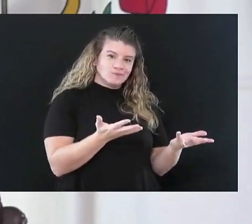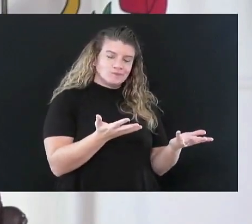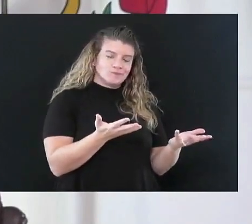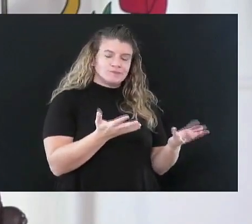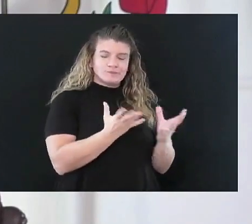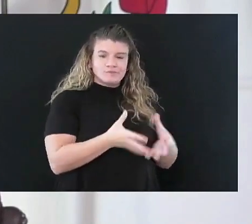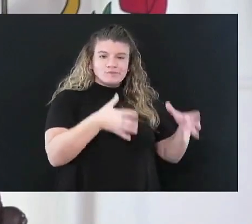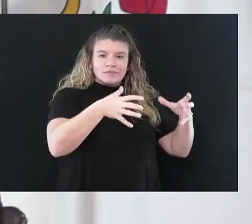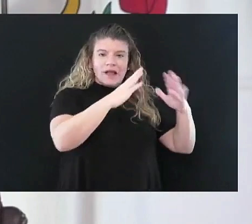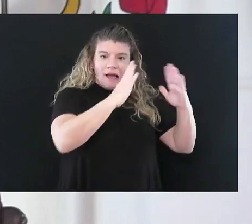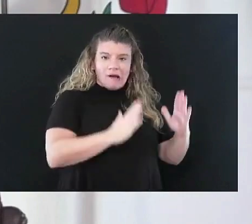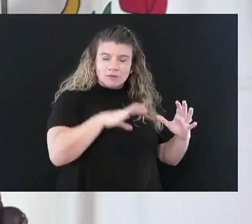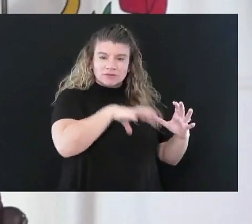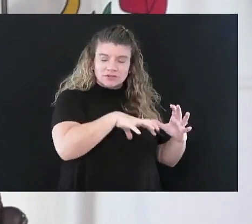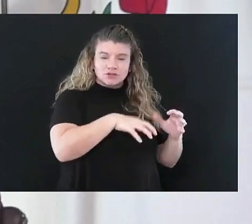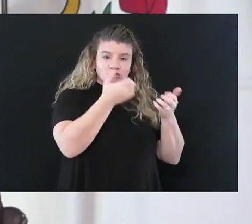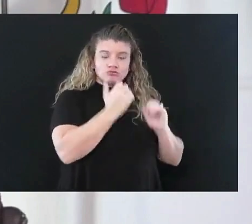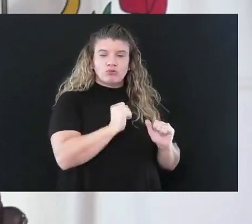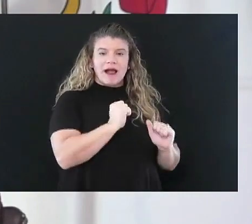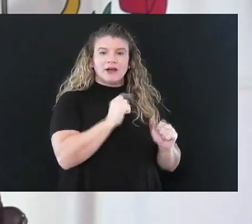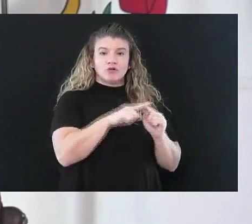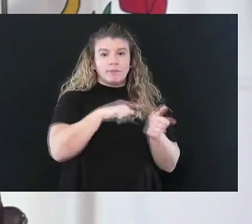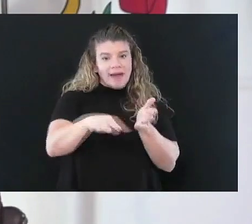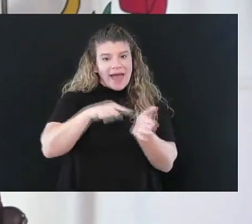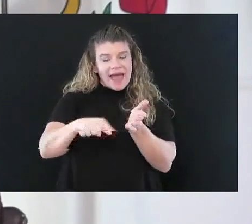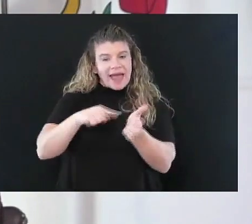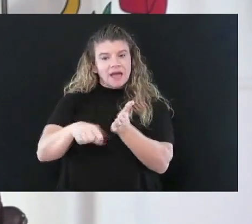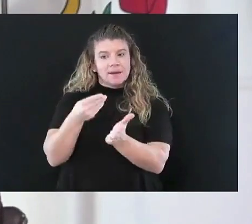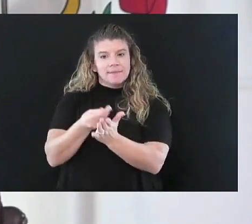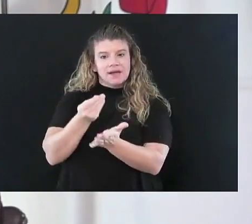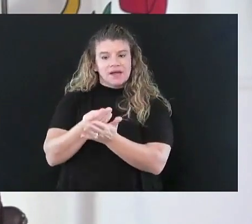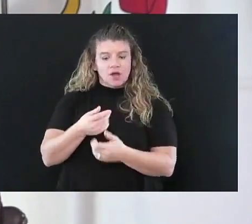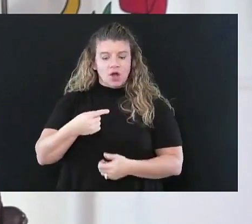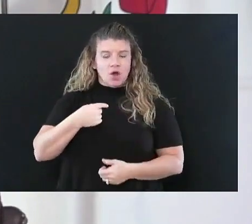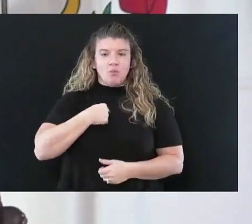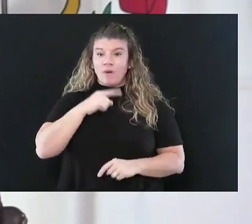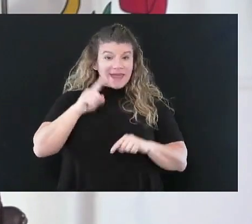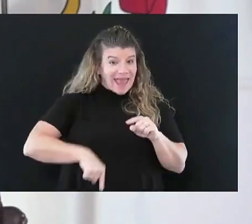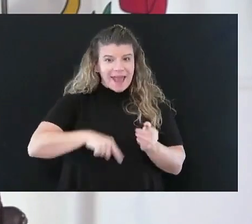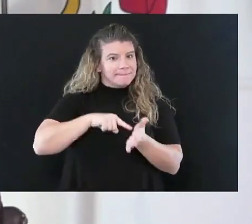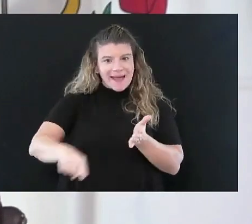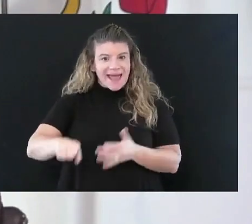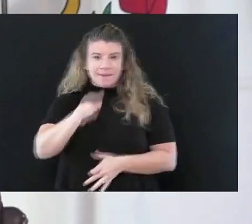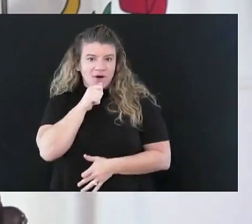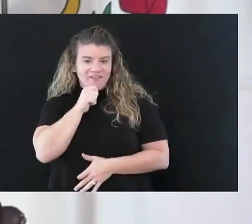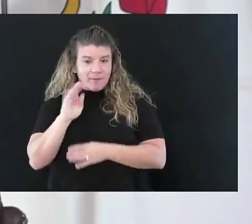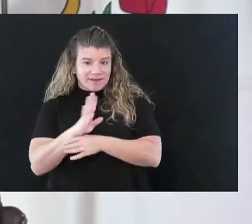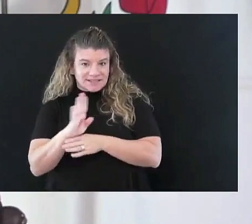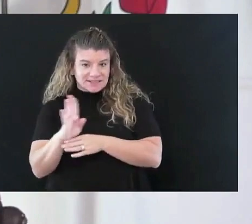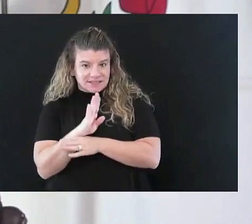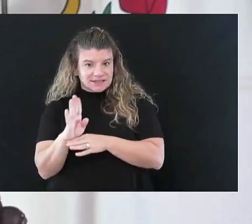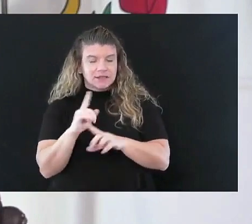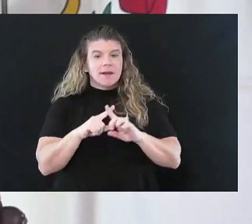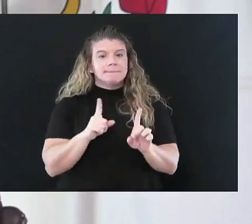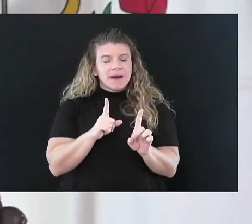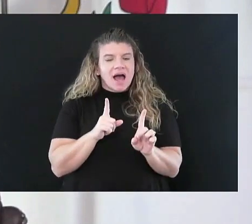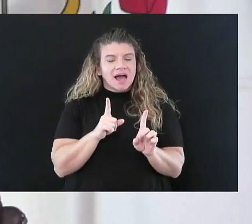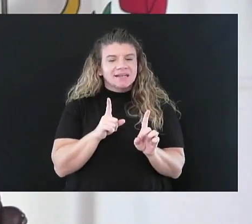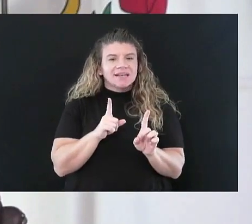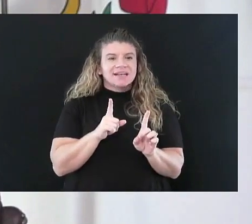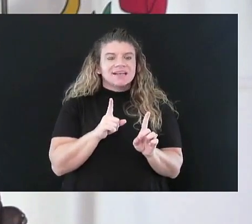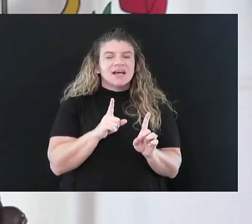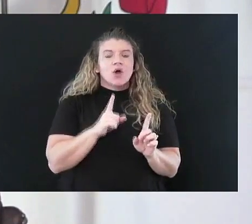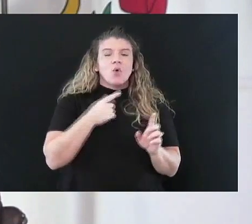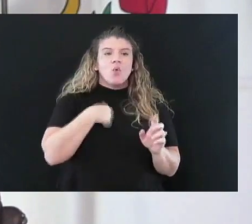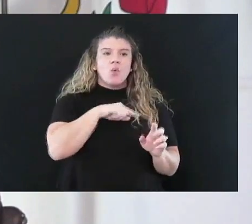house to be able to pay out dollars. We can't pay them to private businesses, but we can, to private entities,